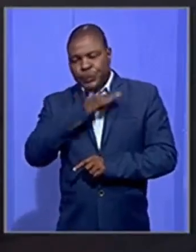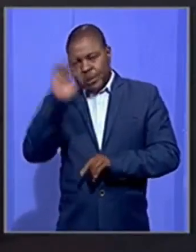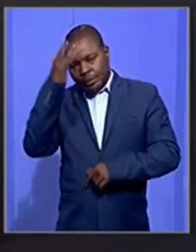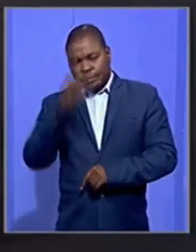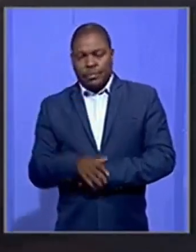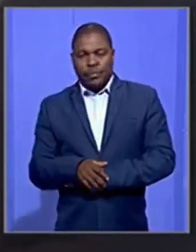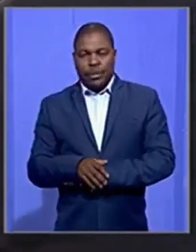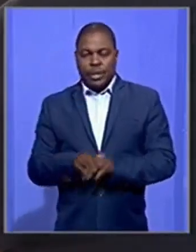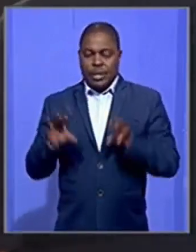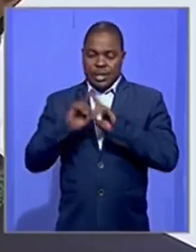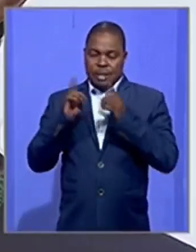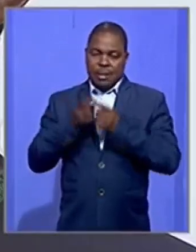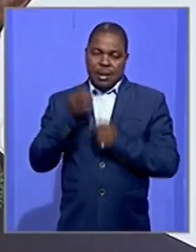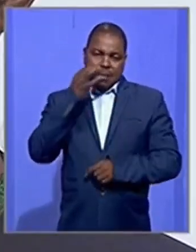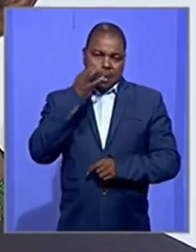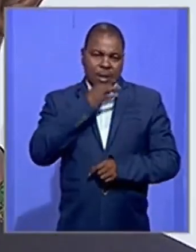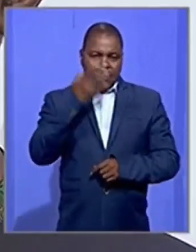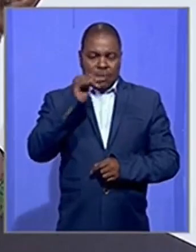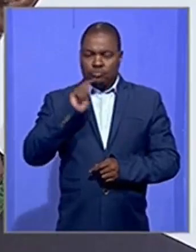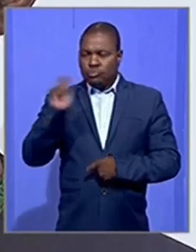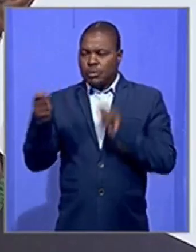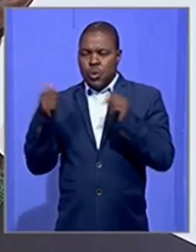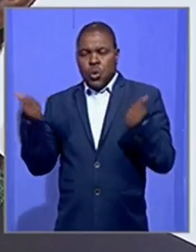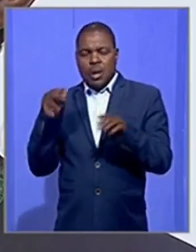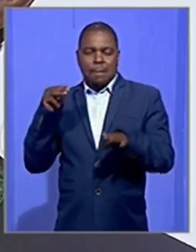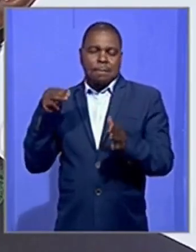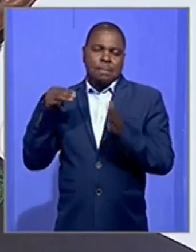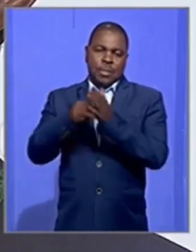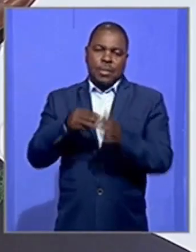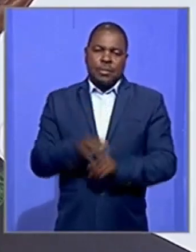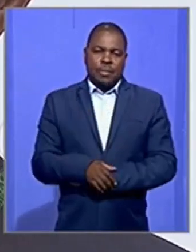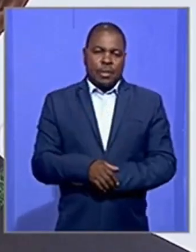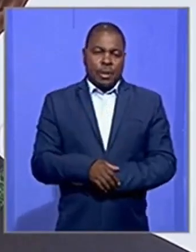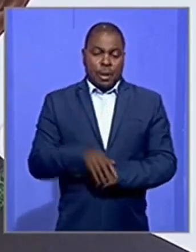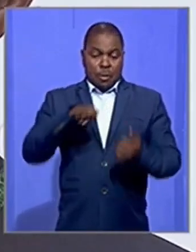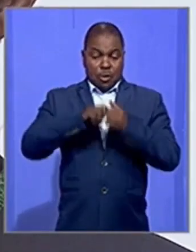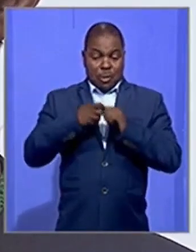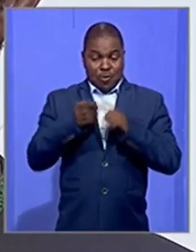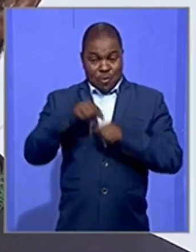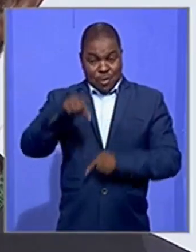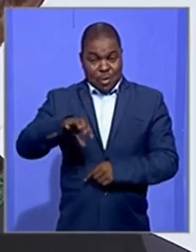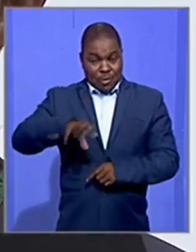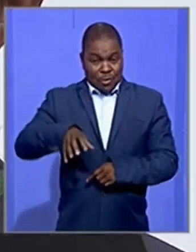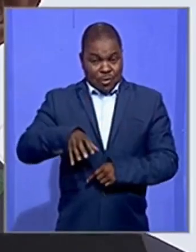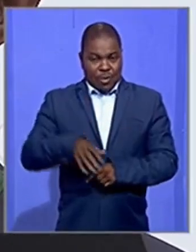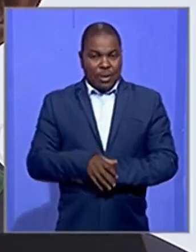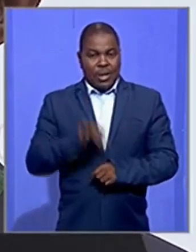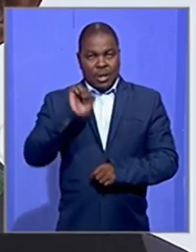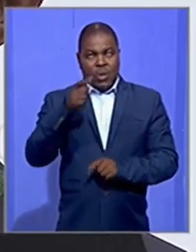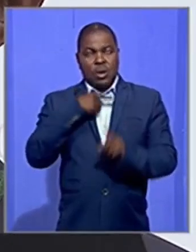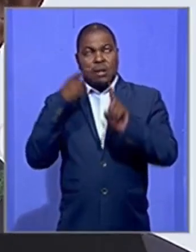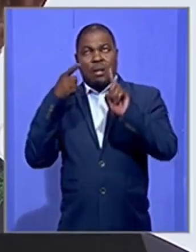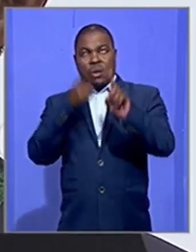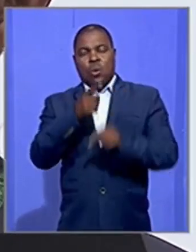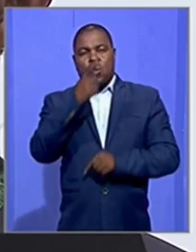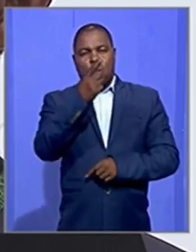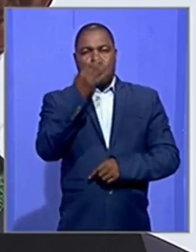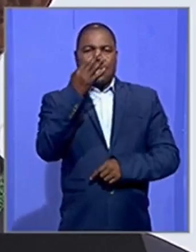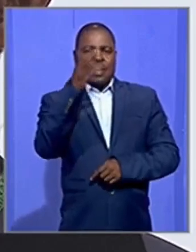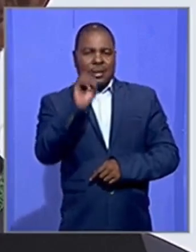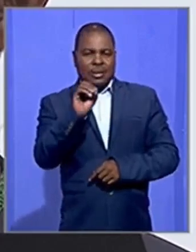duetswe dimilione. The progress that I'm really getting from this province is that of our target of about